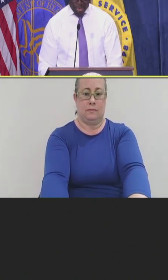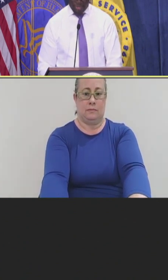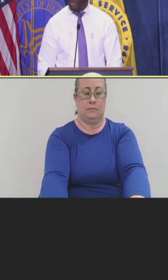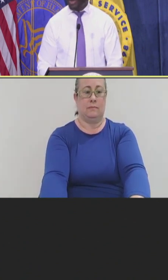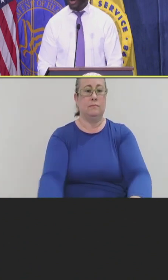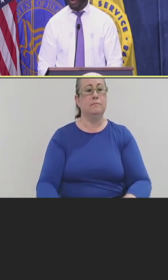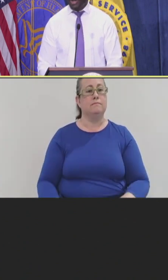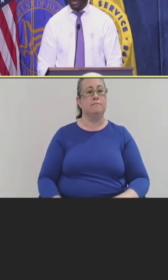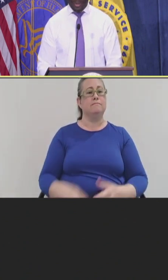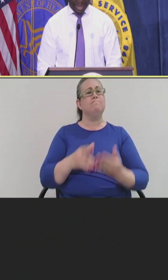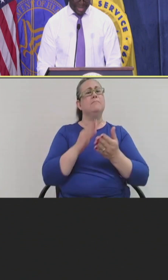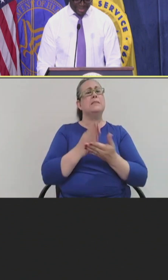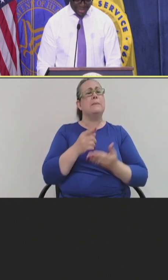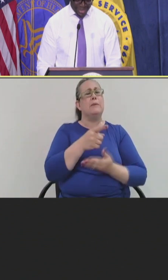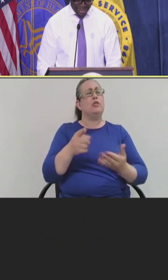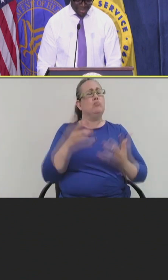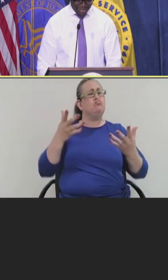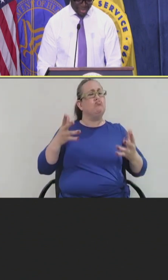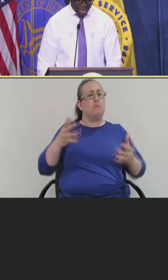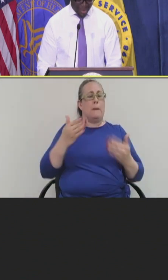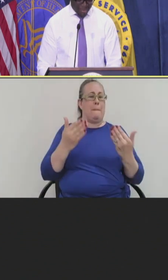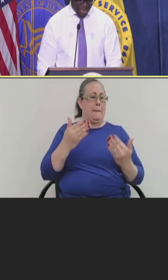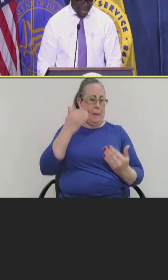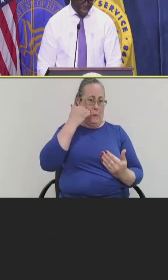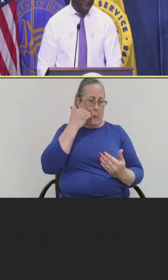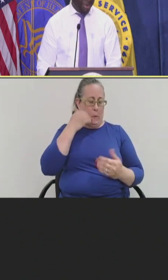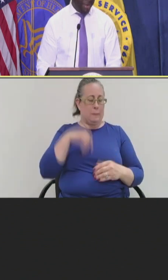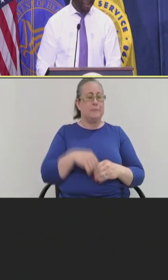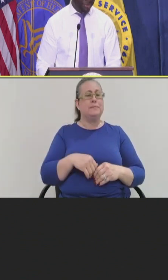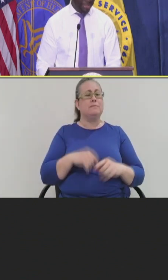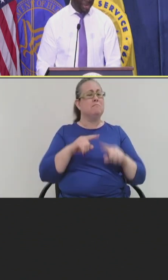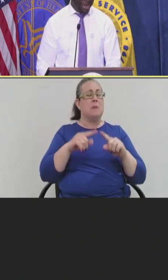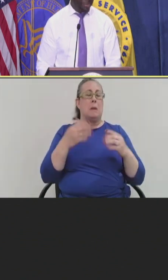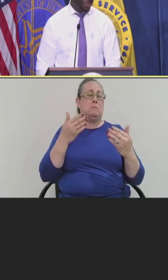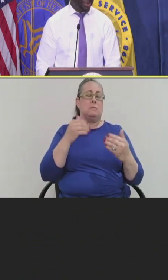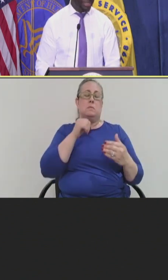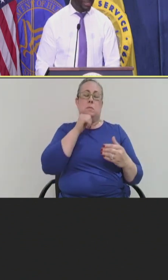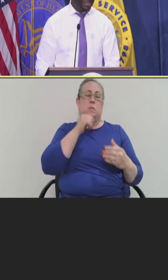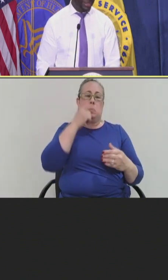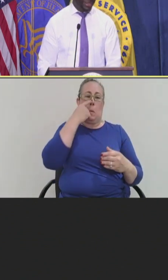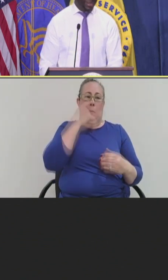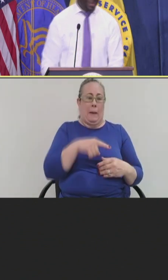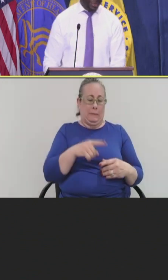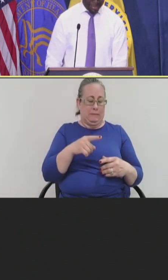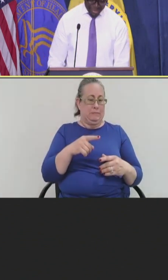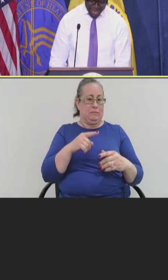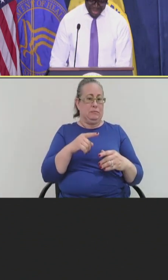Some of you may already know this, but I don't mind refreshing our memories.